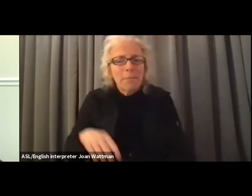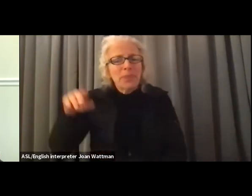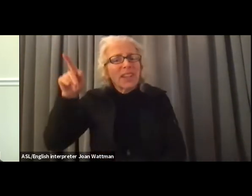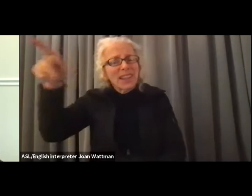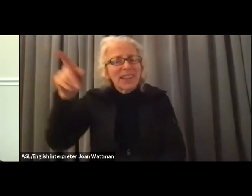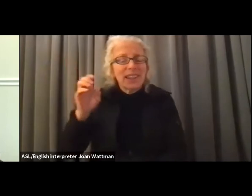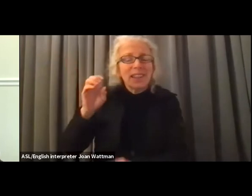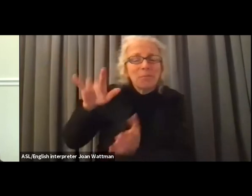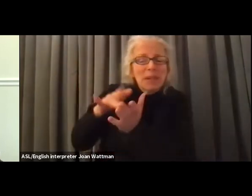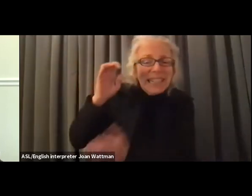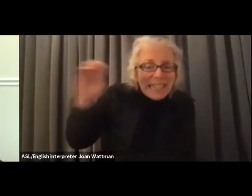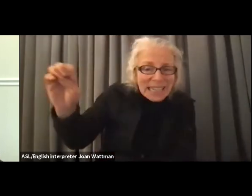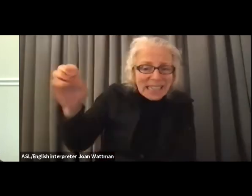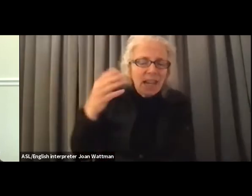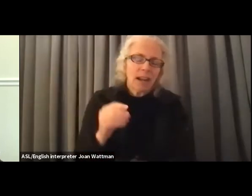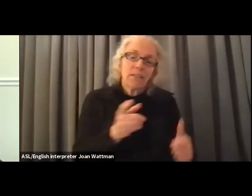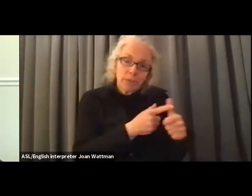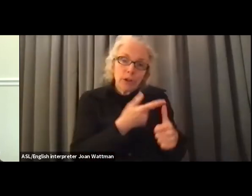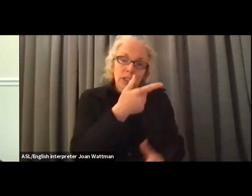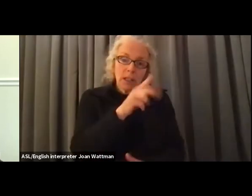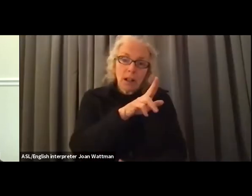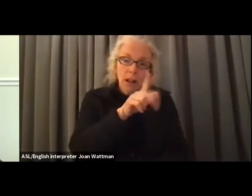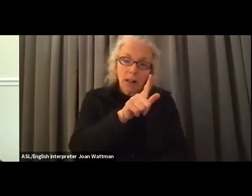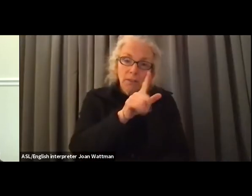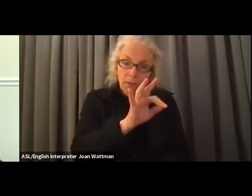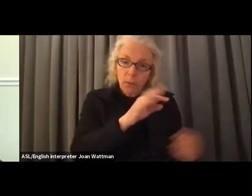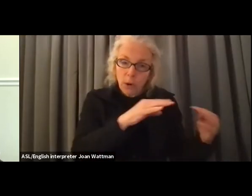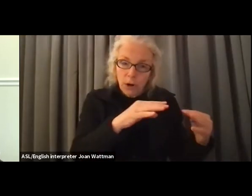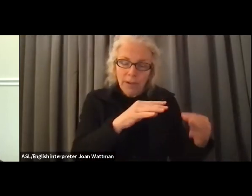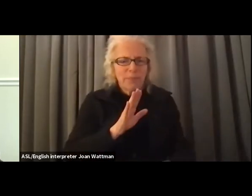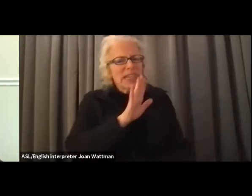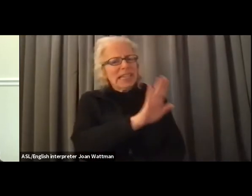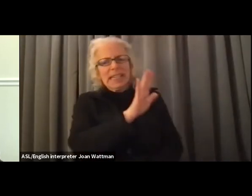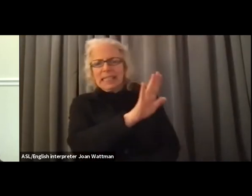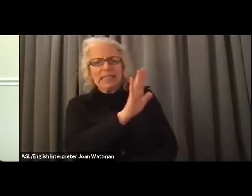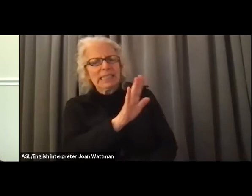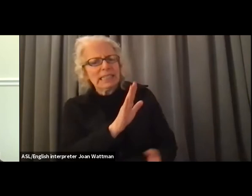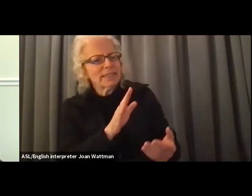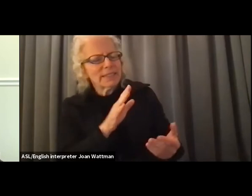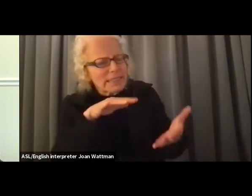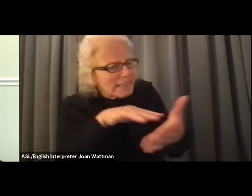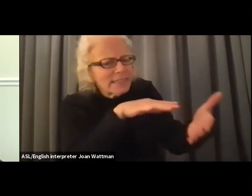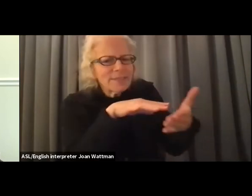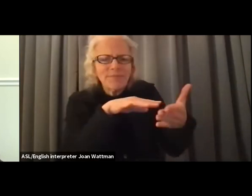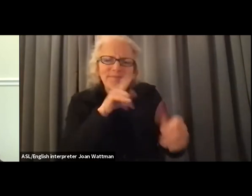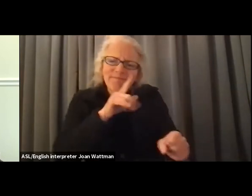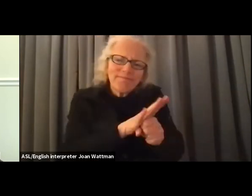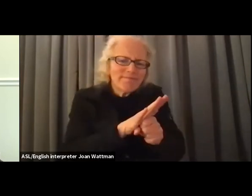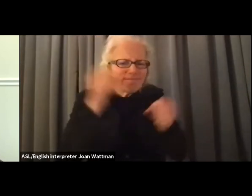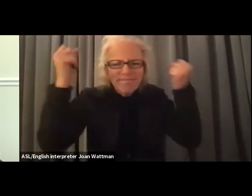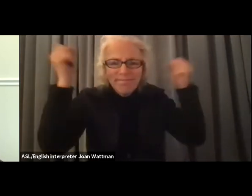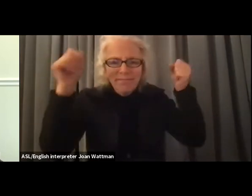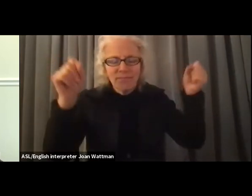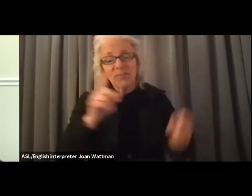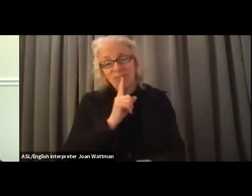first Gulf War. His legacy, his experience, his commitment to activism, his scholarship, all represent